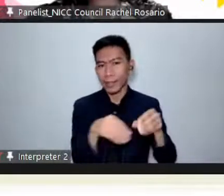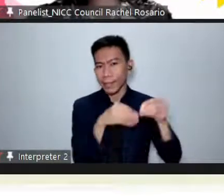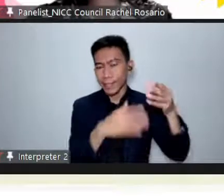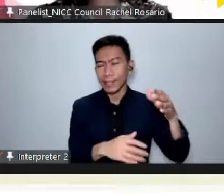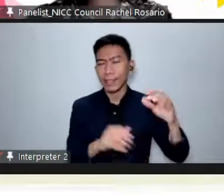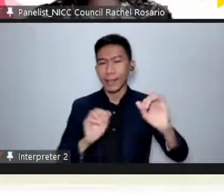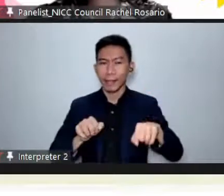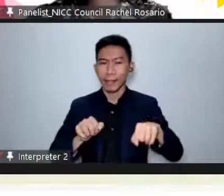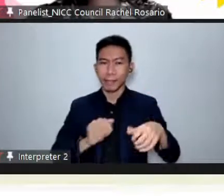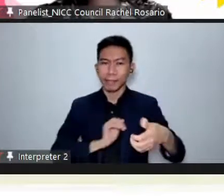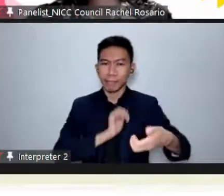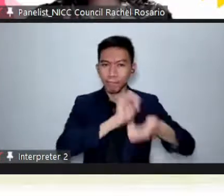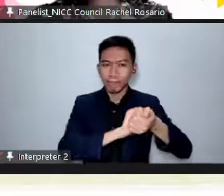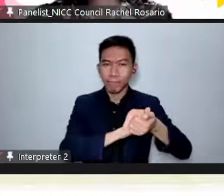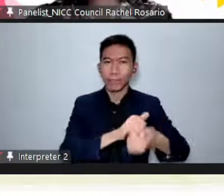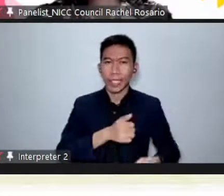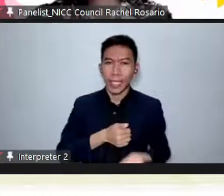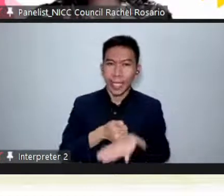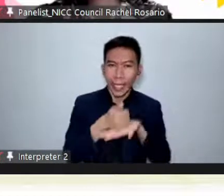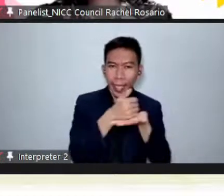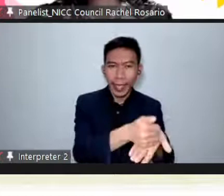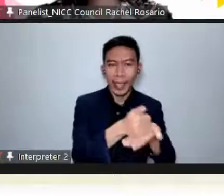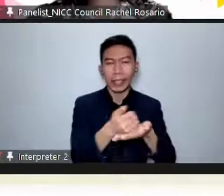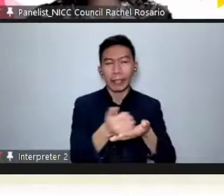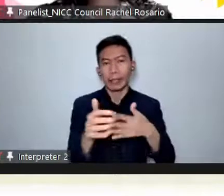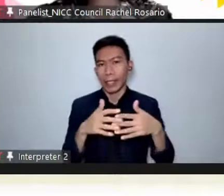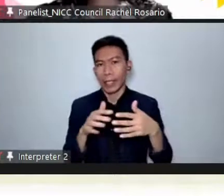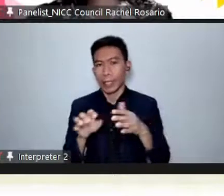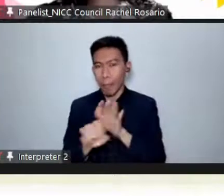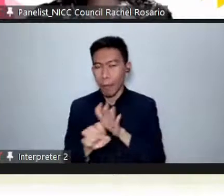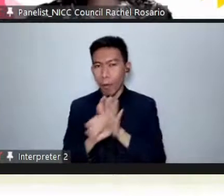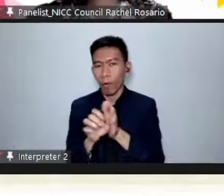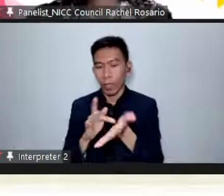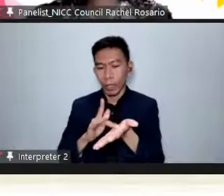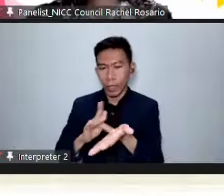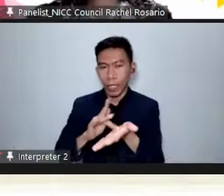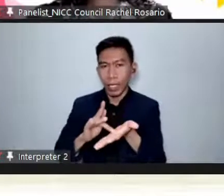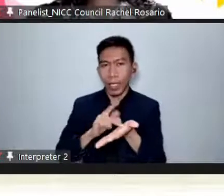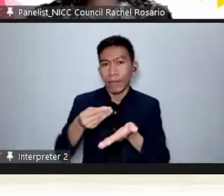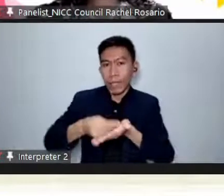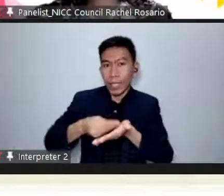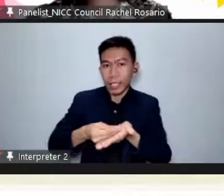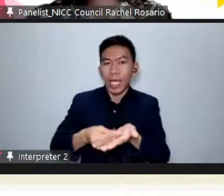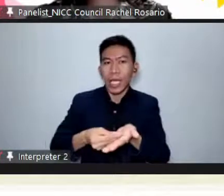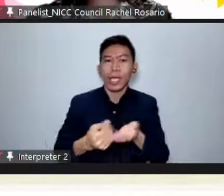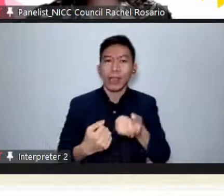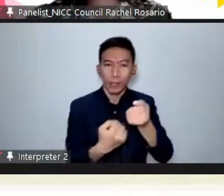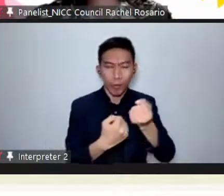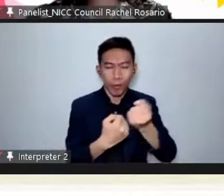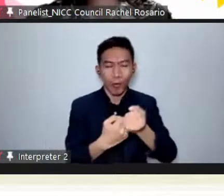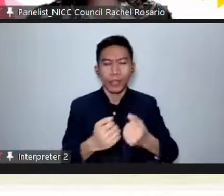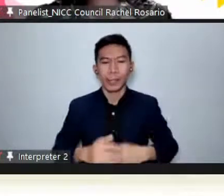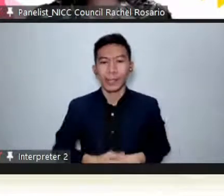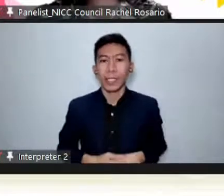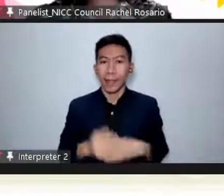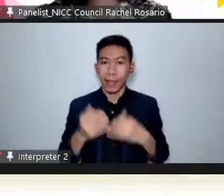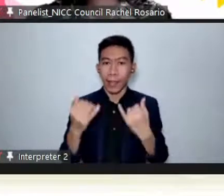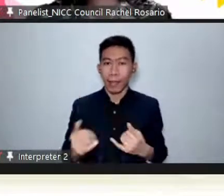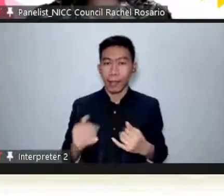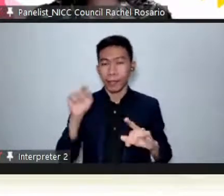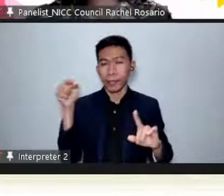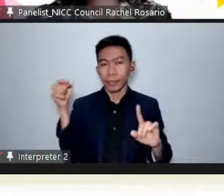kami, especially when it comes to the provision of medical and financial assistance. It is true that right now our goal po is